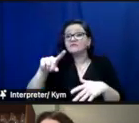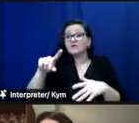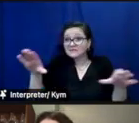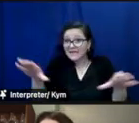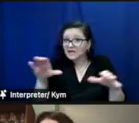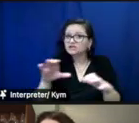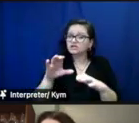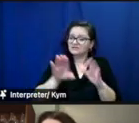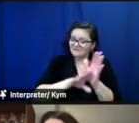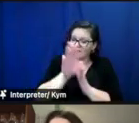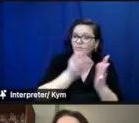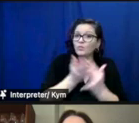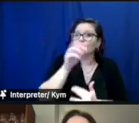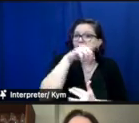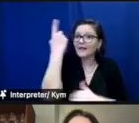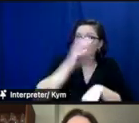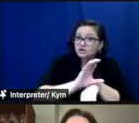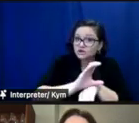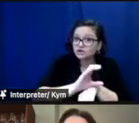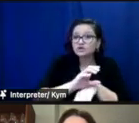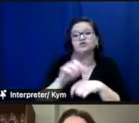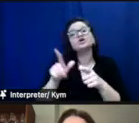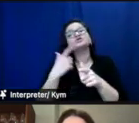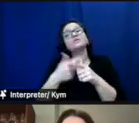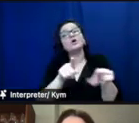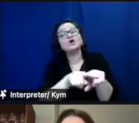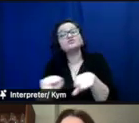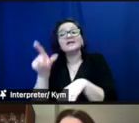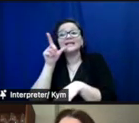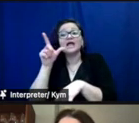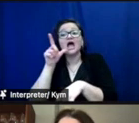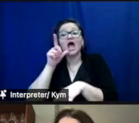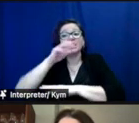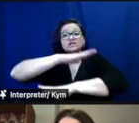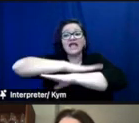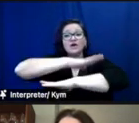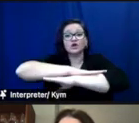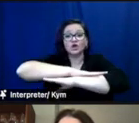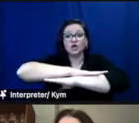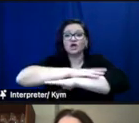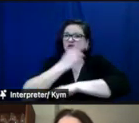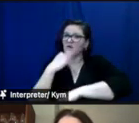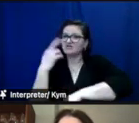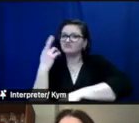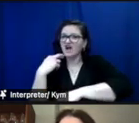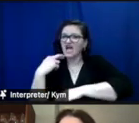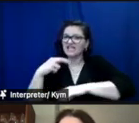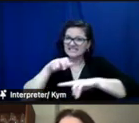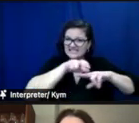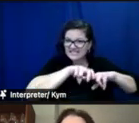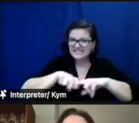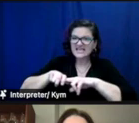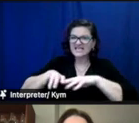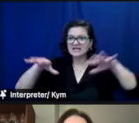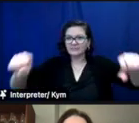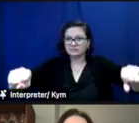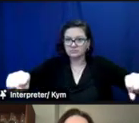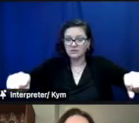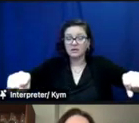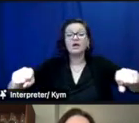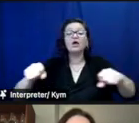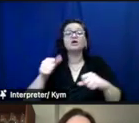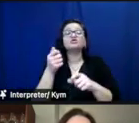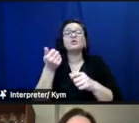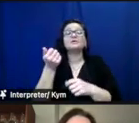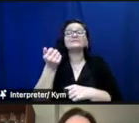we also had the lunch counter sit-ins that happened in the 60s. So in February 1st, 1960,